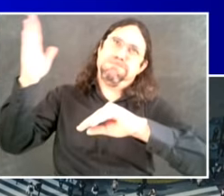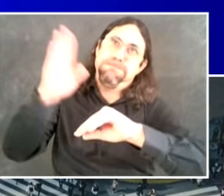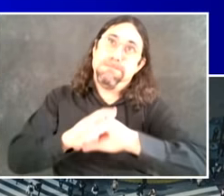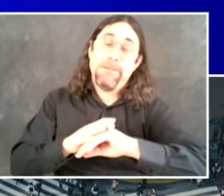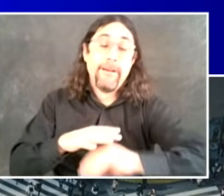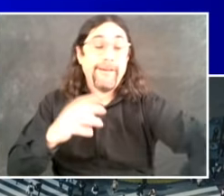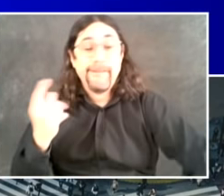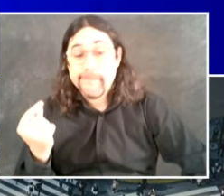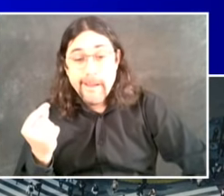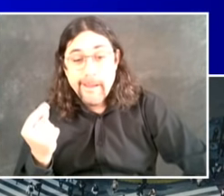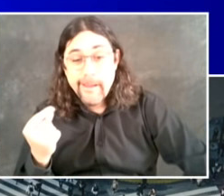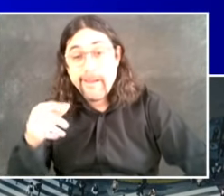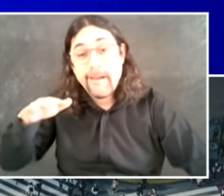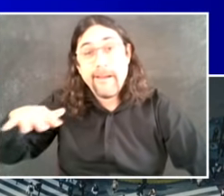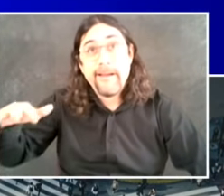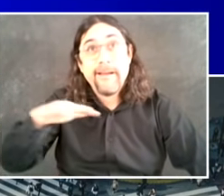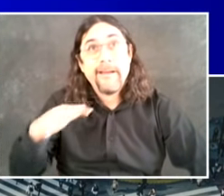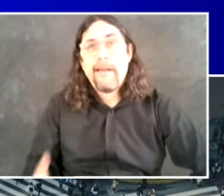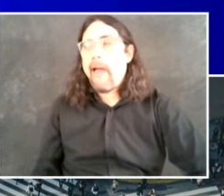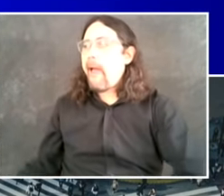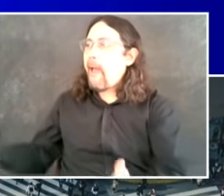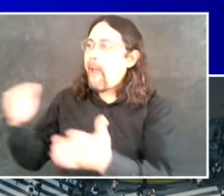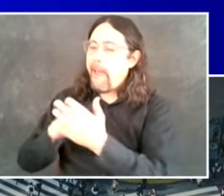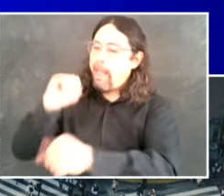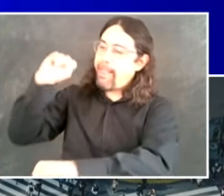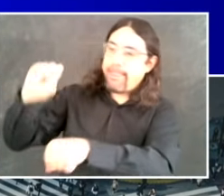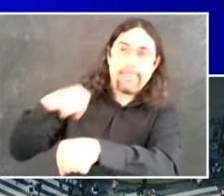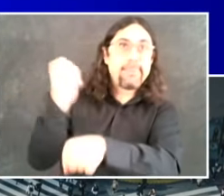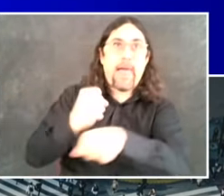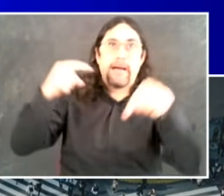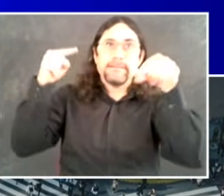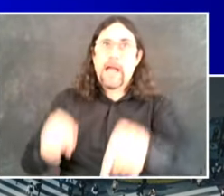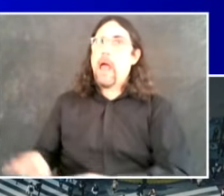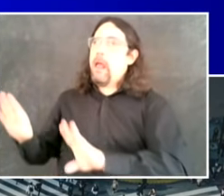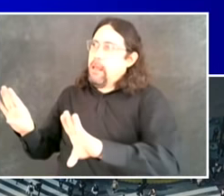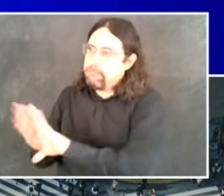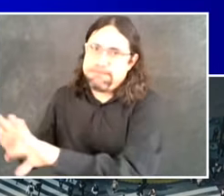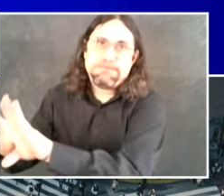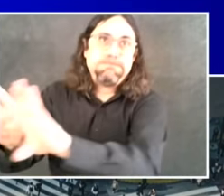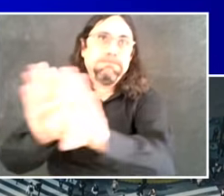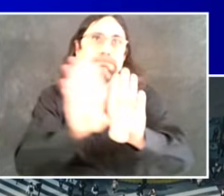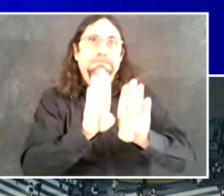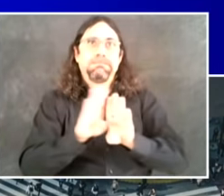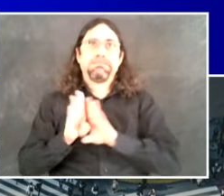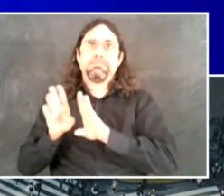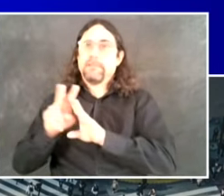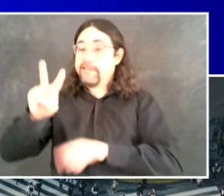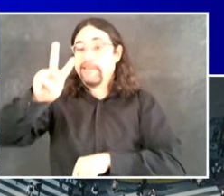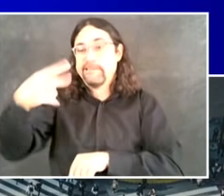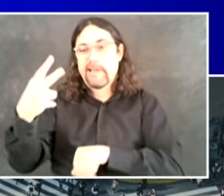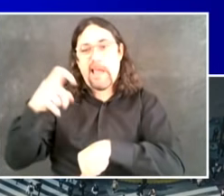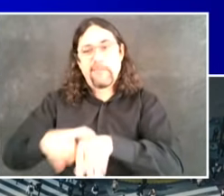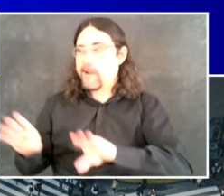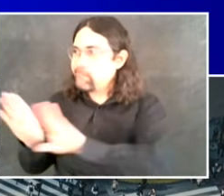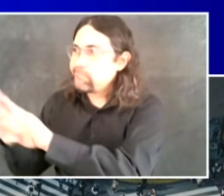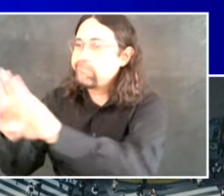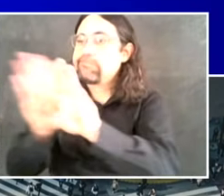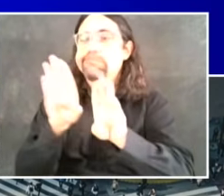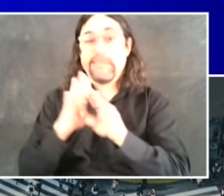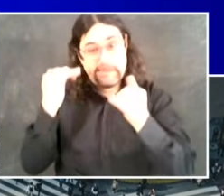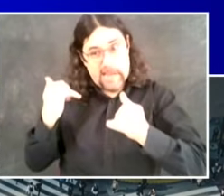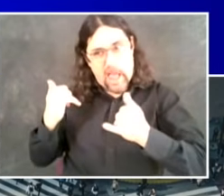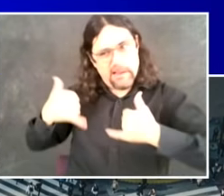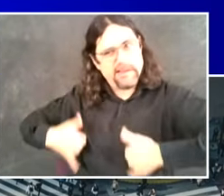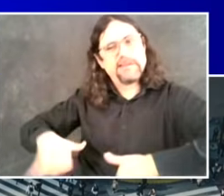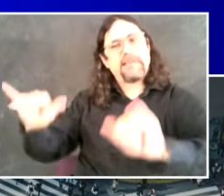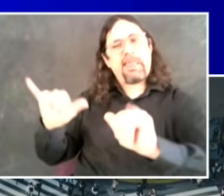still experiencing now. So that's one case study of a place that thought they had it beat,